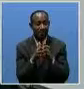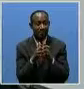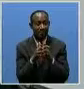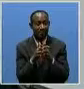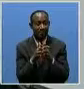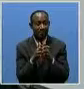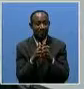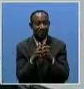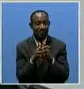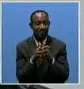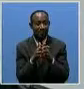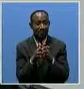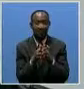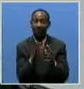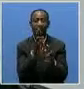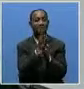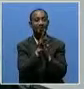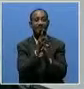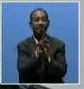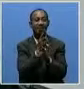for lesbian rights.